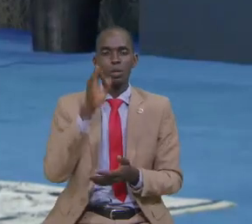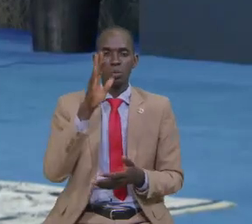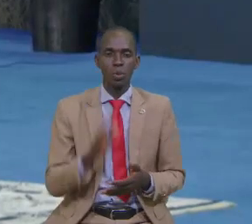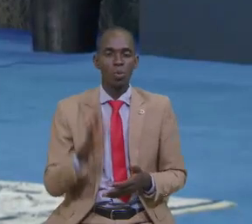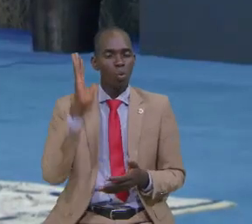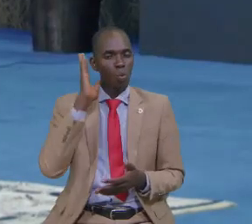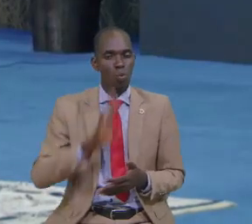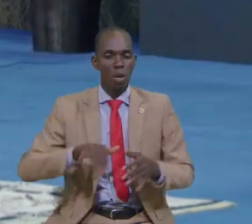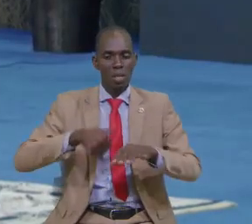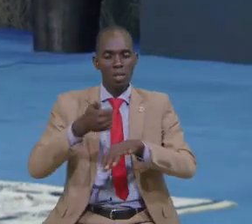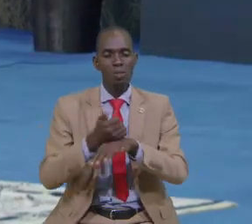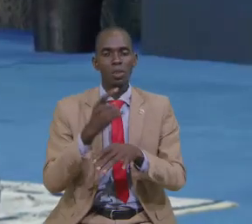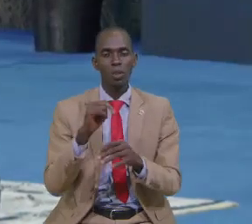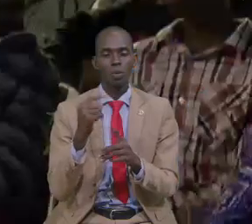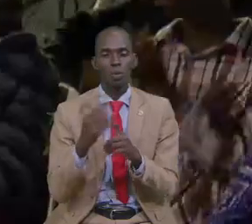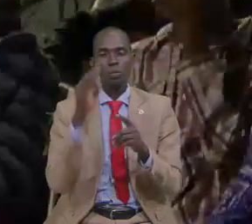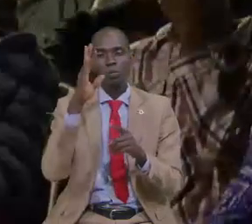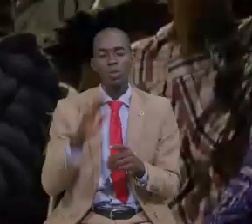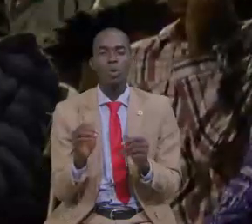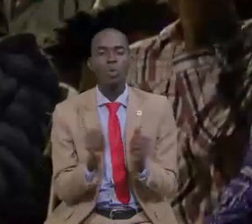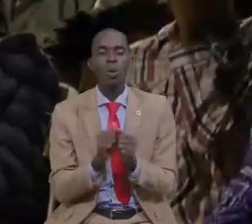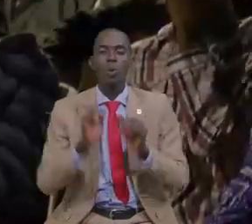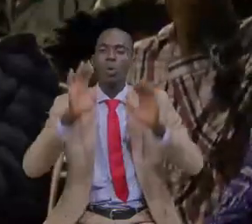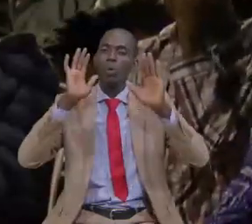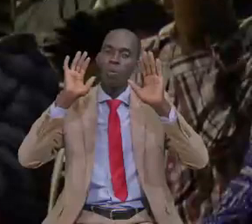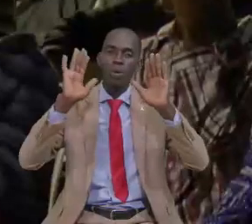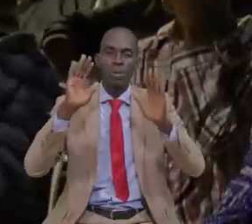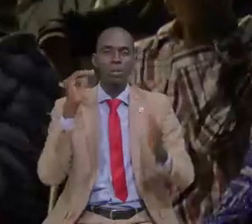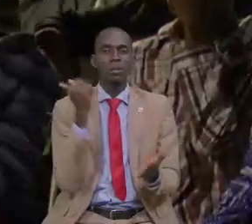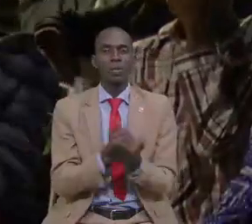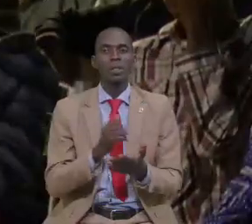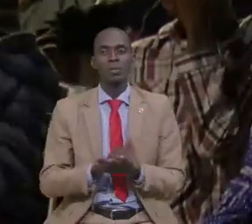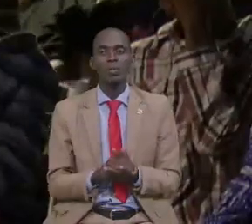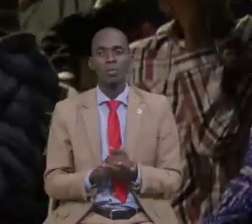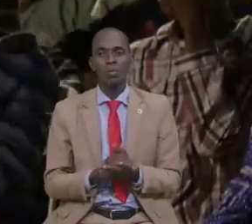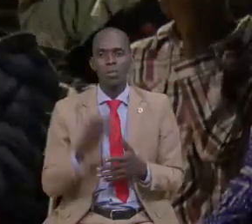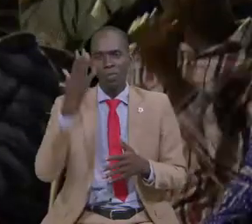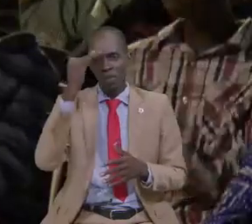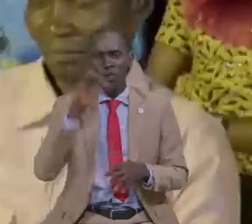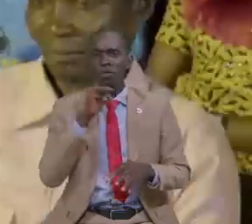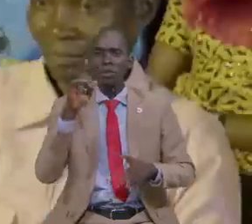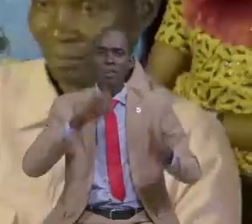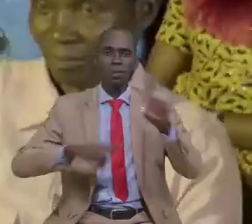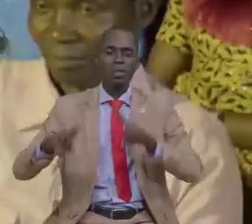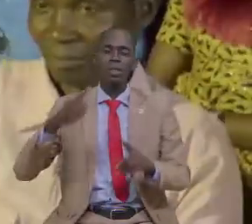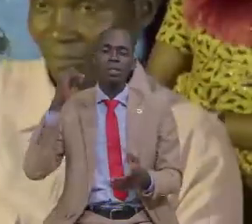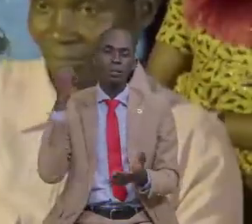were signs following why don't you say better amen